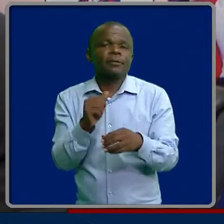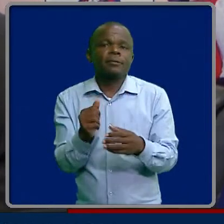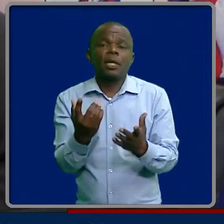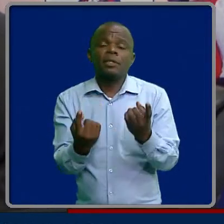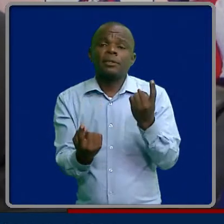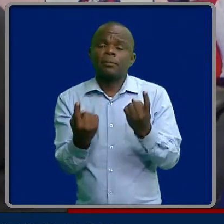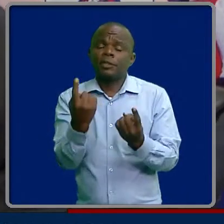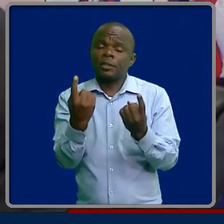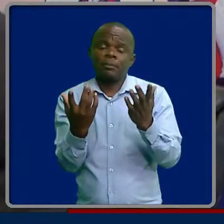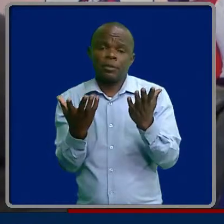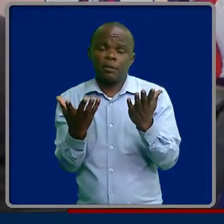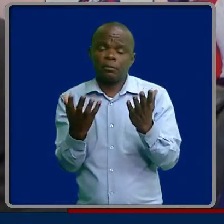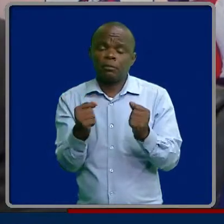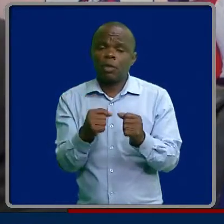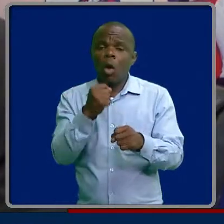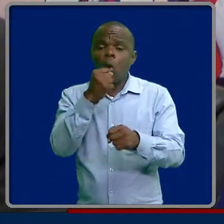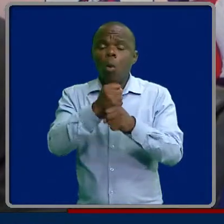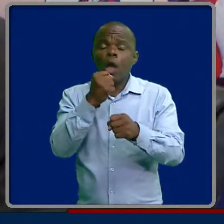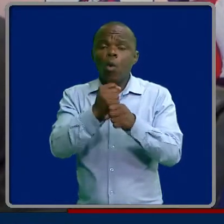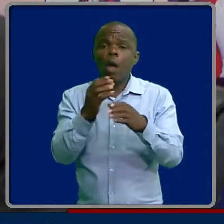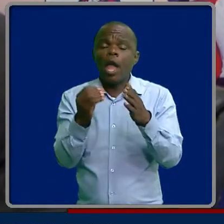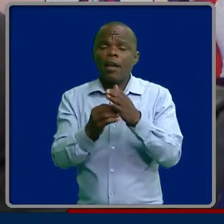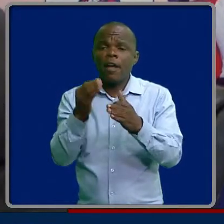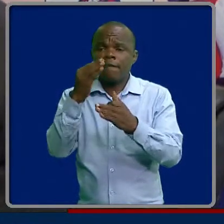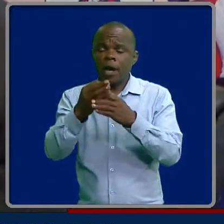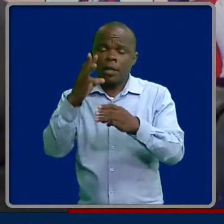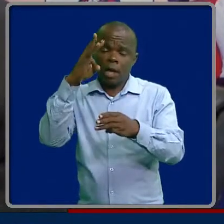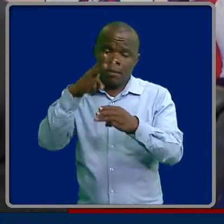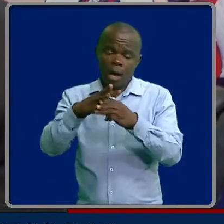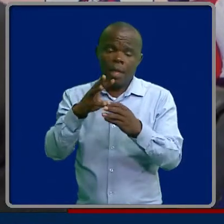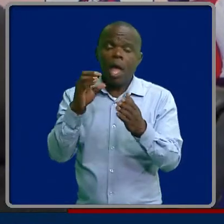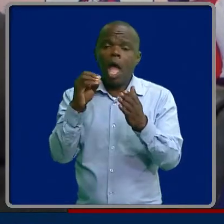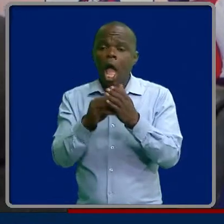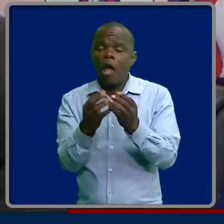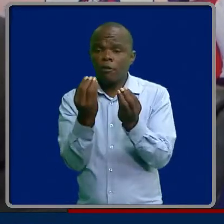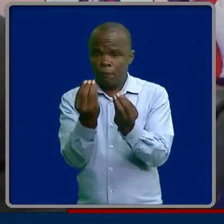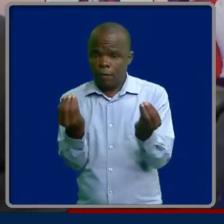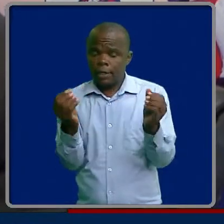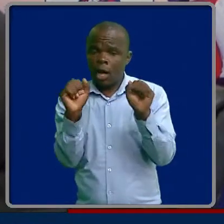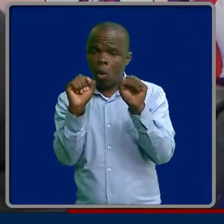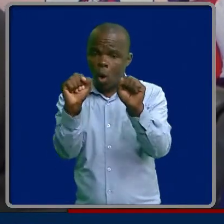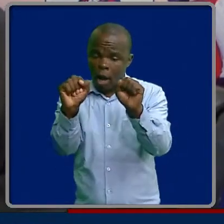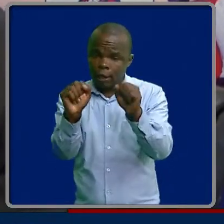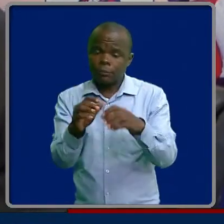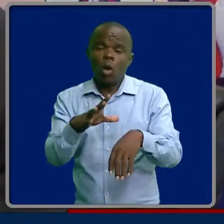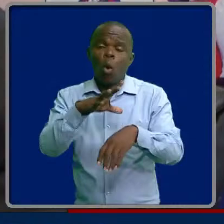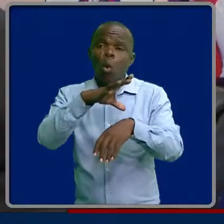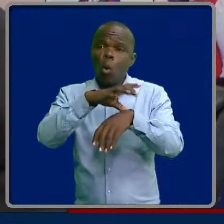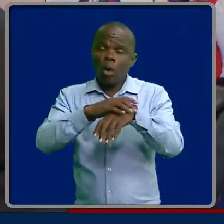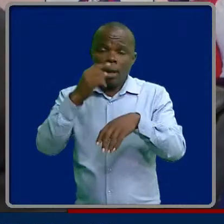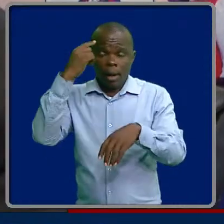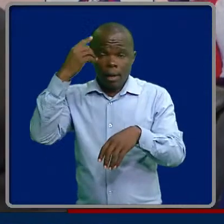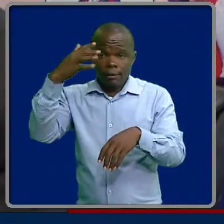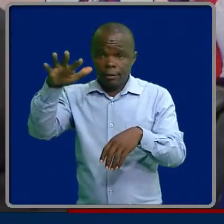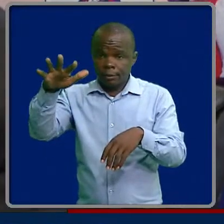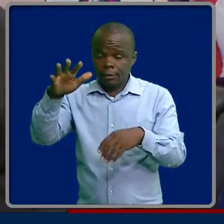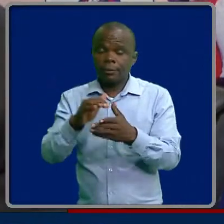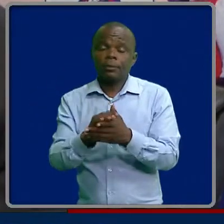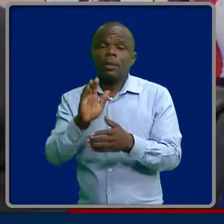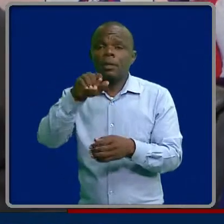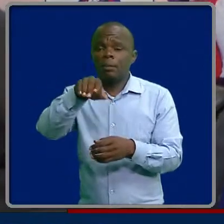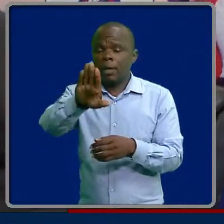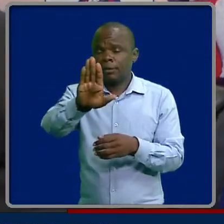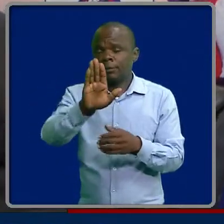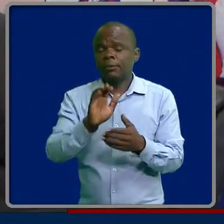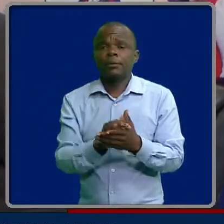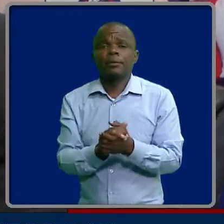emsebenzini kunalomdali lona lomvana lona lesimo. Hlatshwayo says autism is not given sufficient attention in national discourse and public